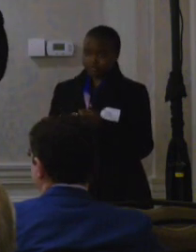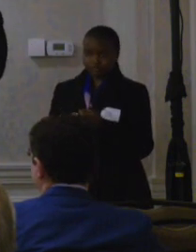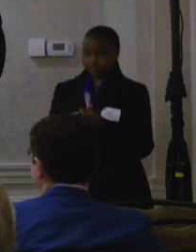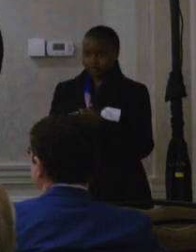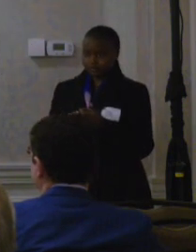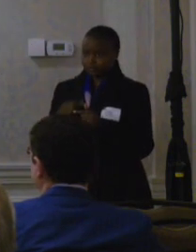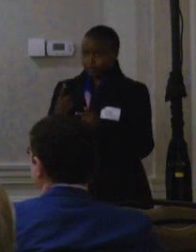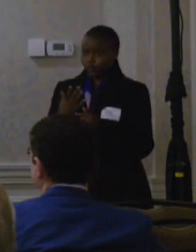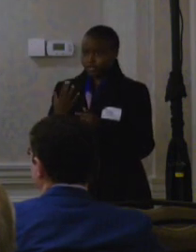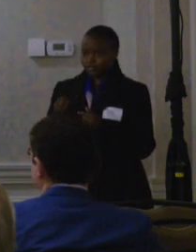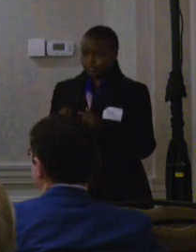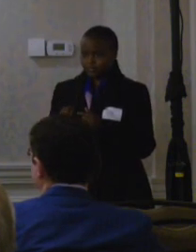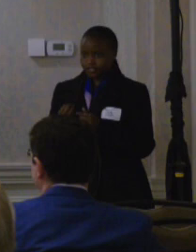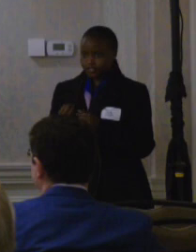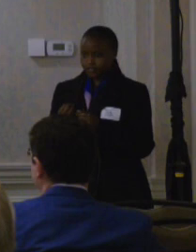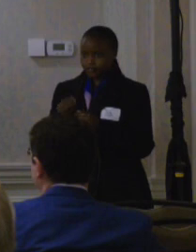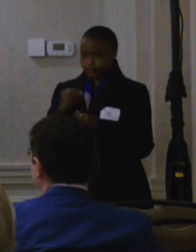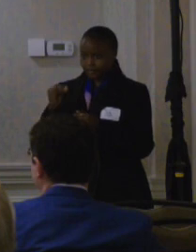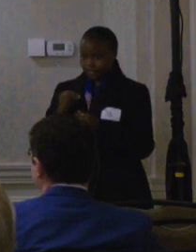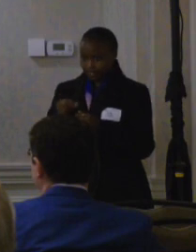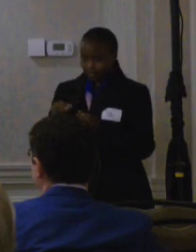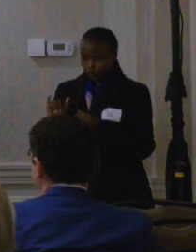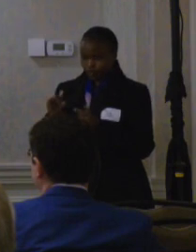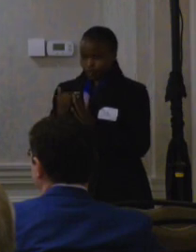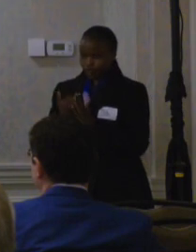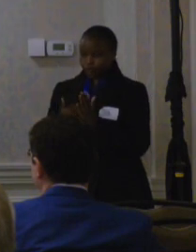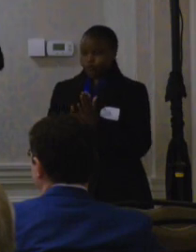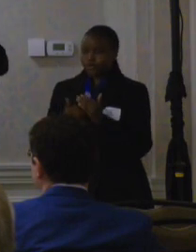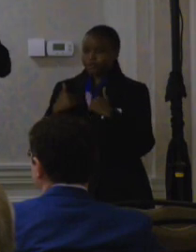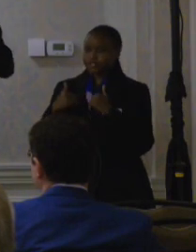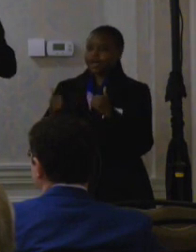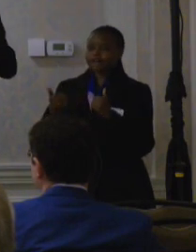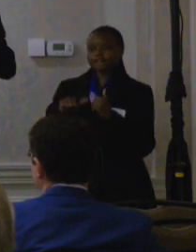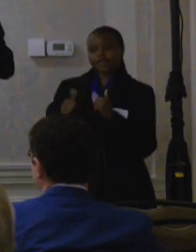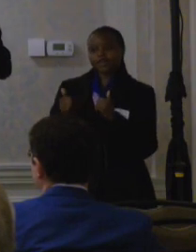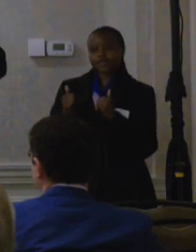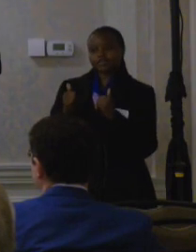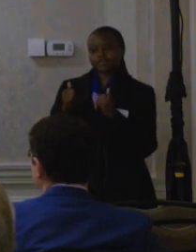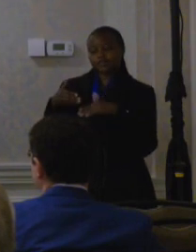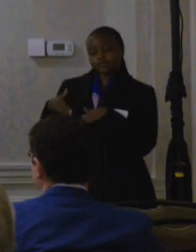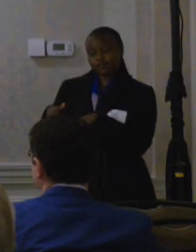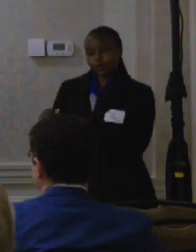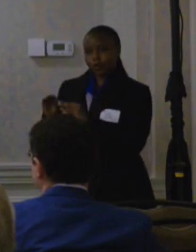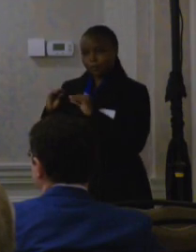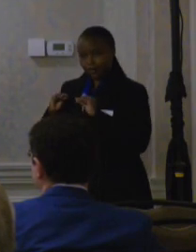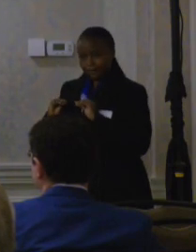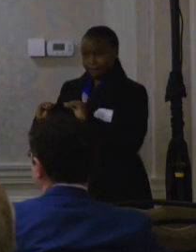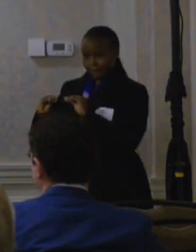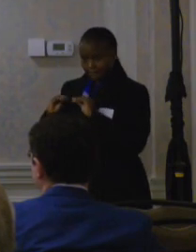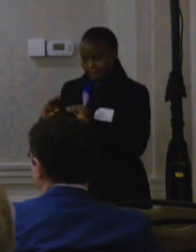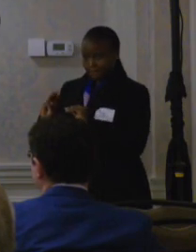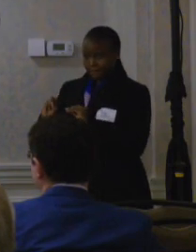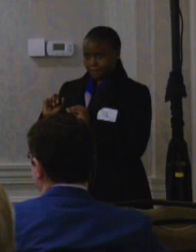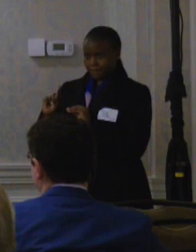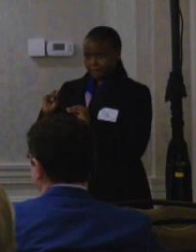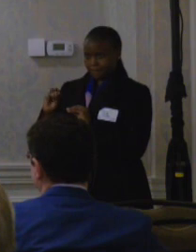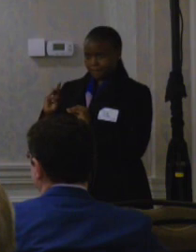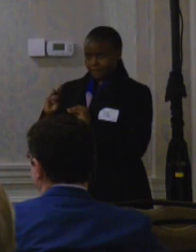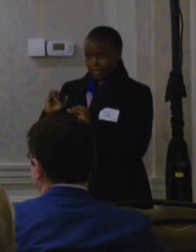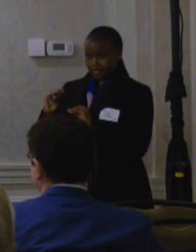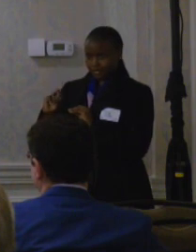only 50% of at-scale programs have any sort of follow-up mentoring. And so it's 50%, it's actually